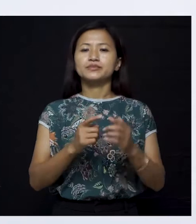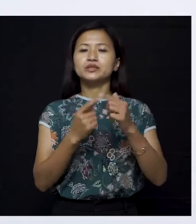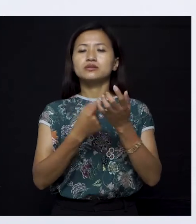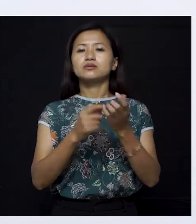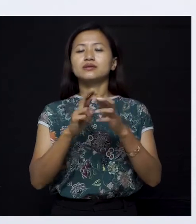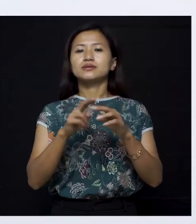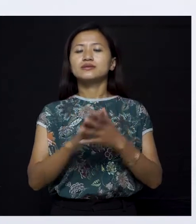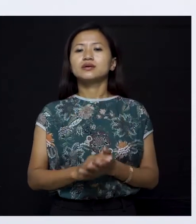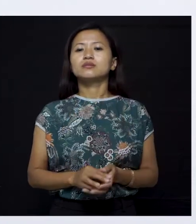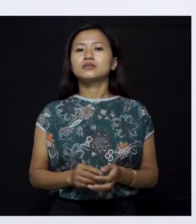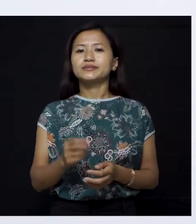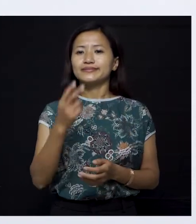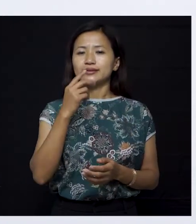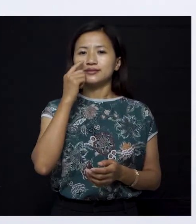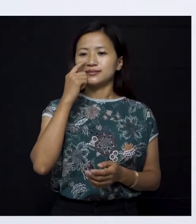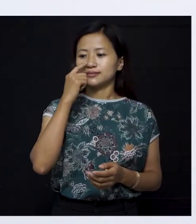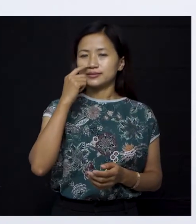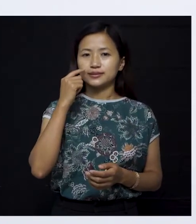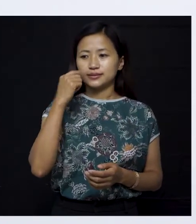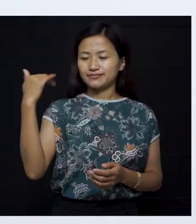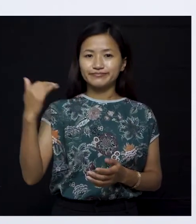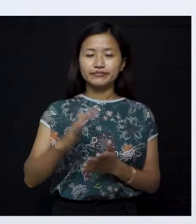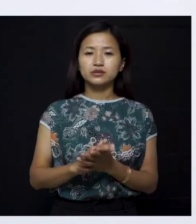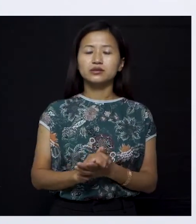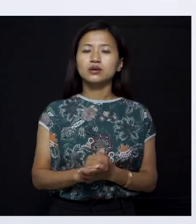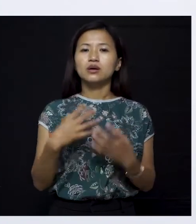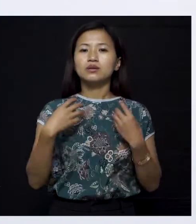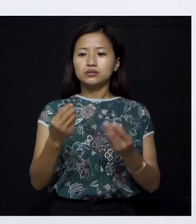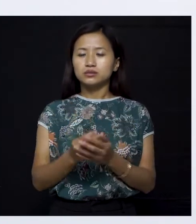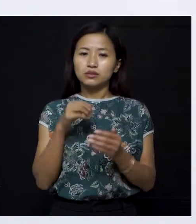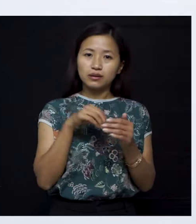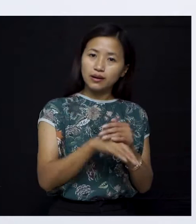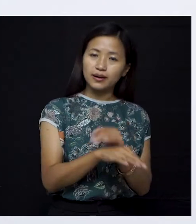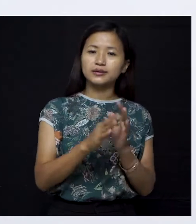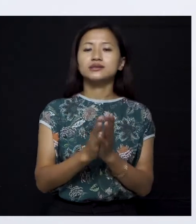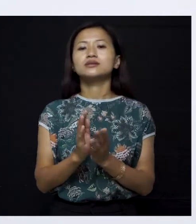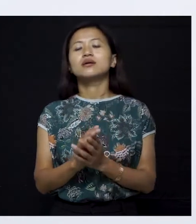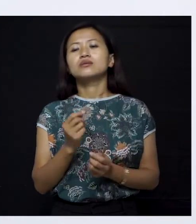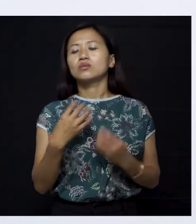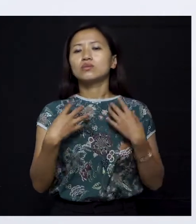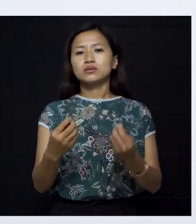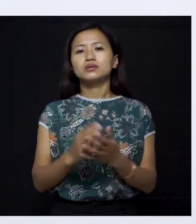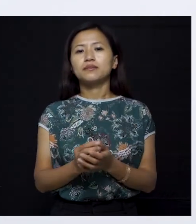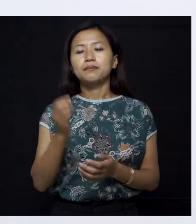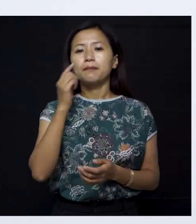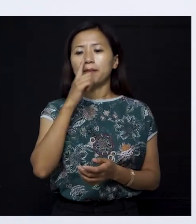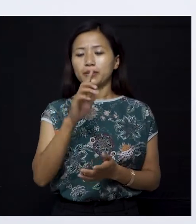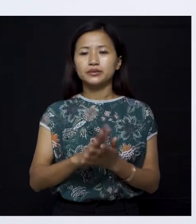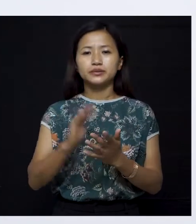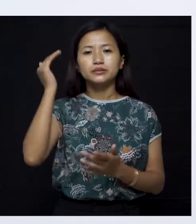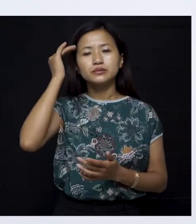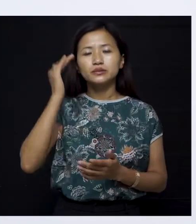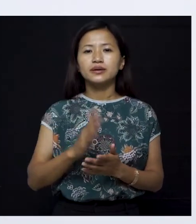was to hide the bundle of cloth. But she did not want to let her mother know, and she cannot let her mother know because they knew